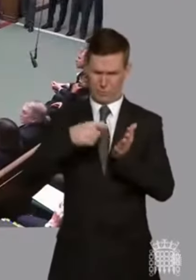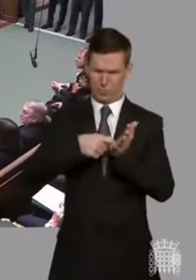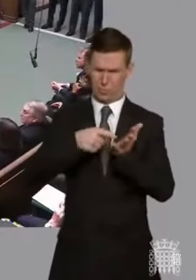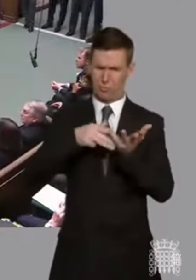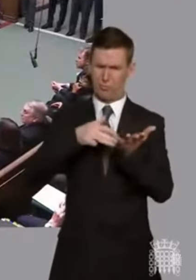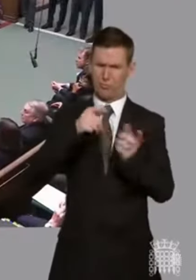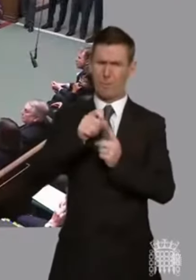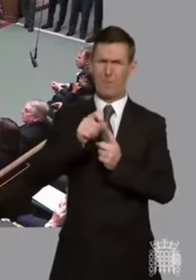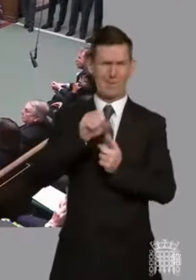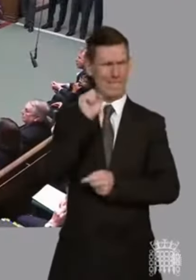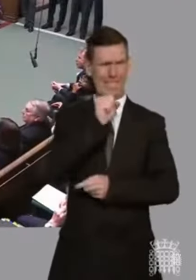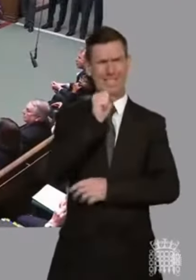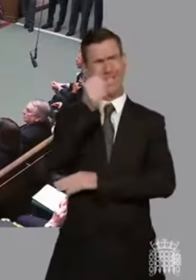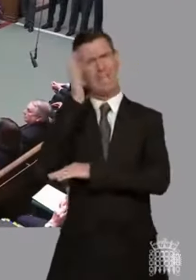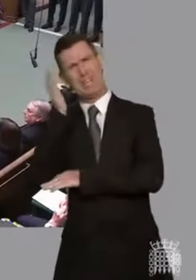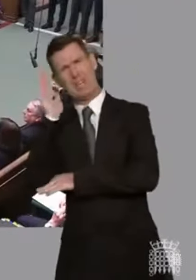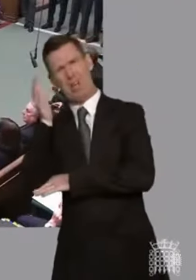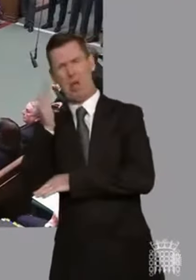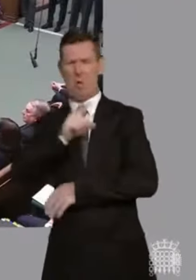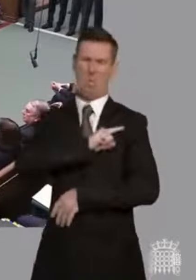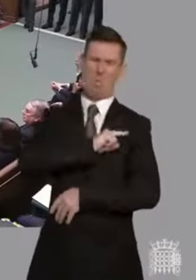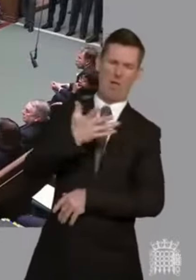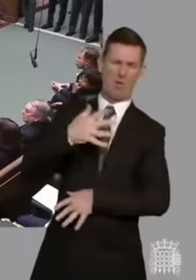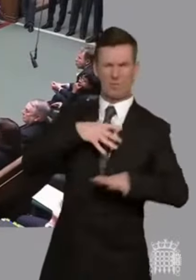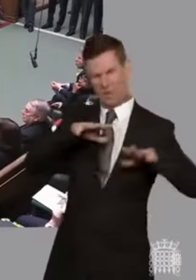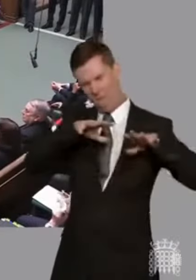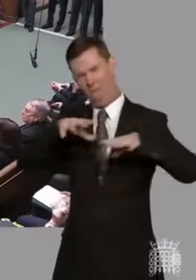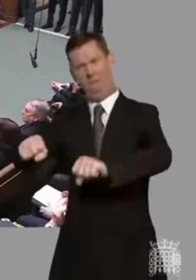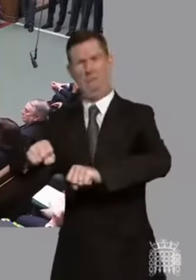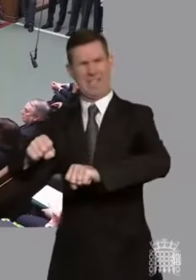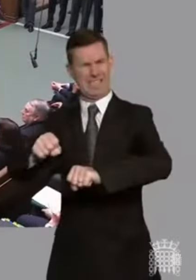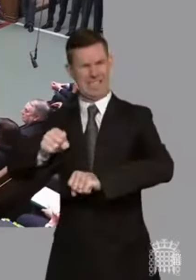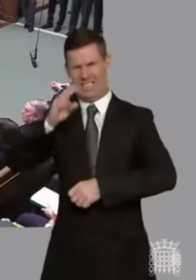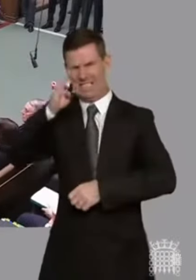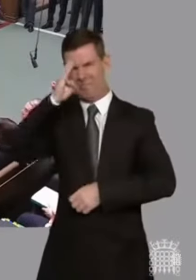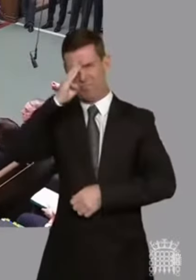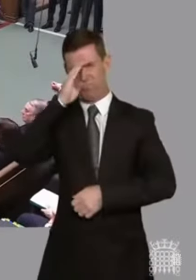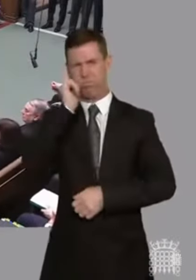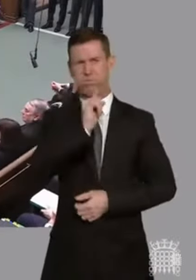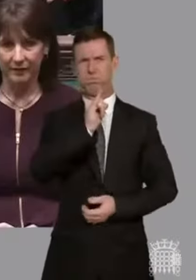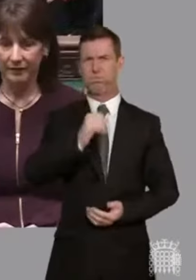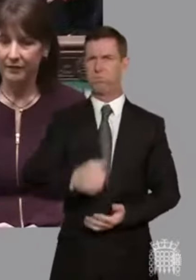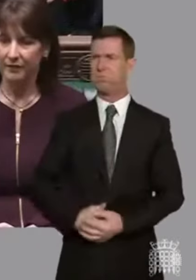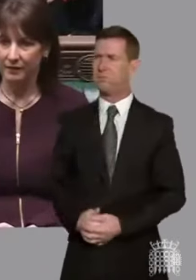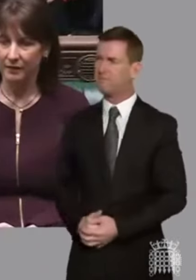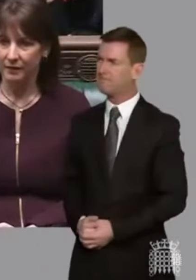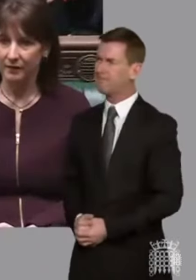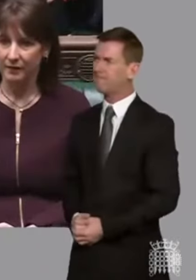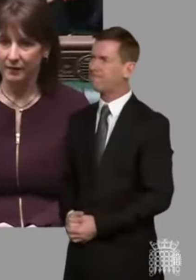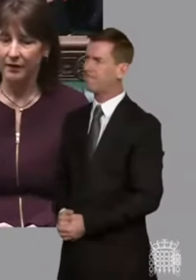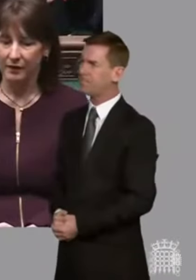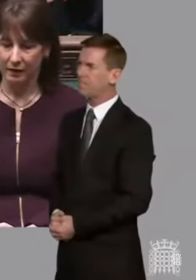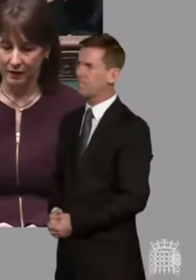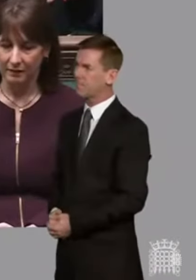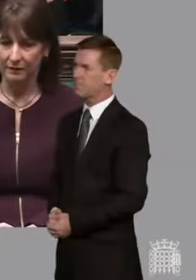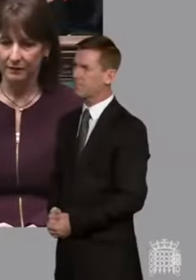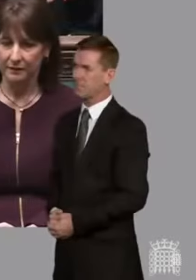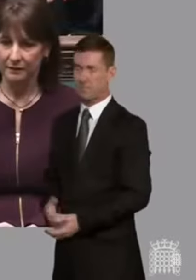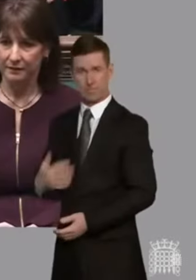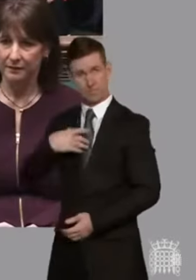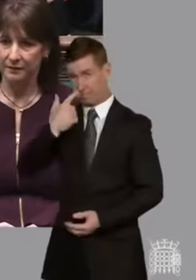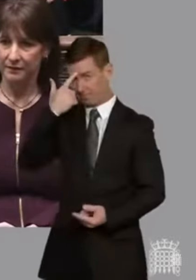Prime Minister. Well, Mr. Speaker, you raised a very important issue. The most important issue on the ceasefire is obviously it's sustained. We see